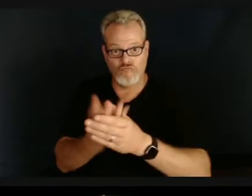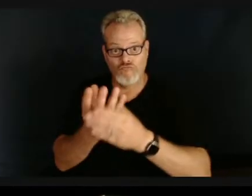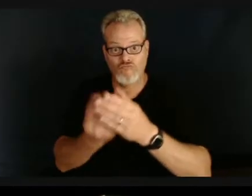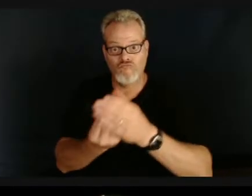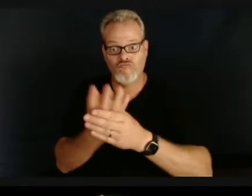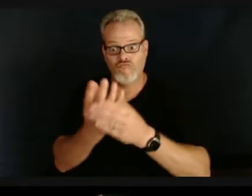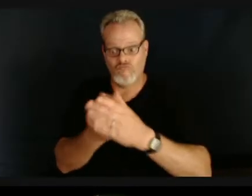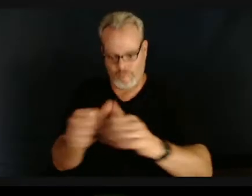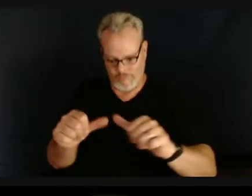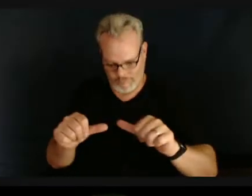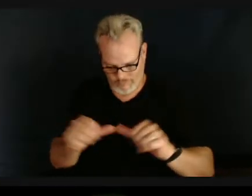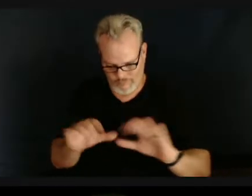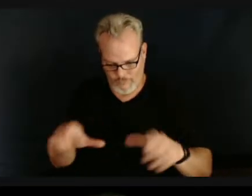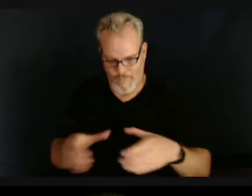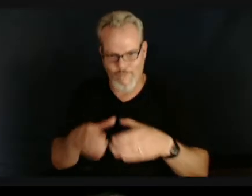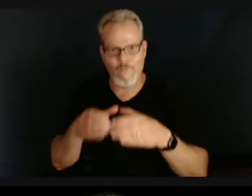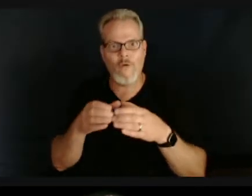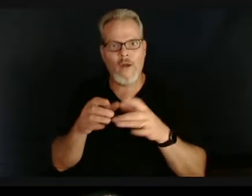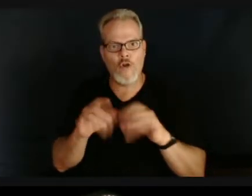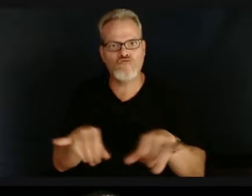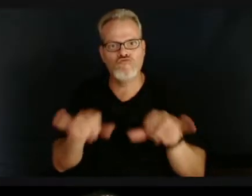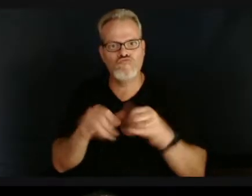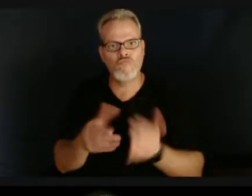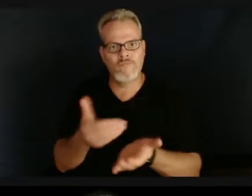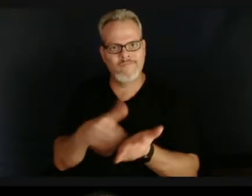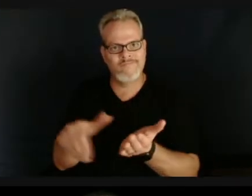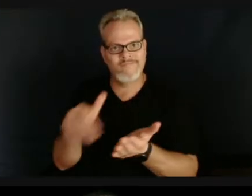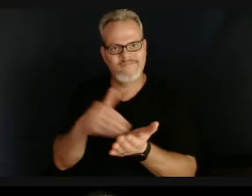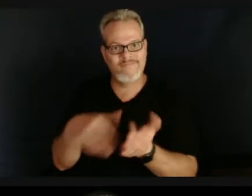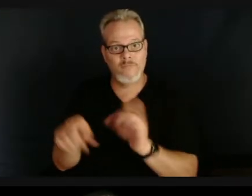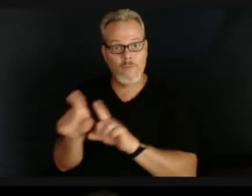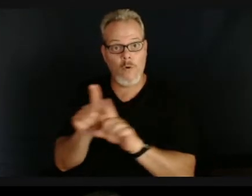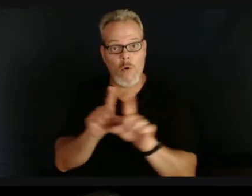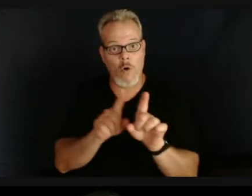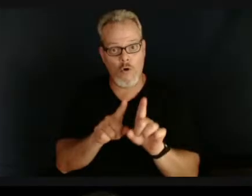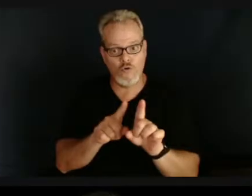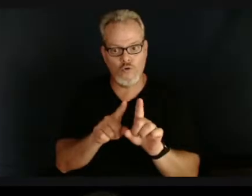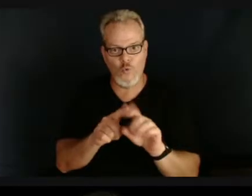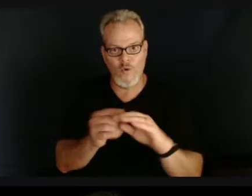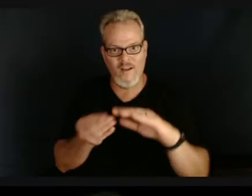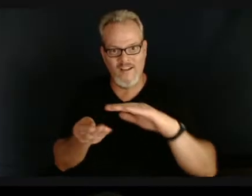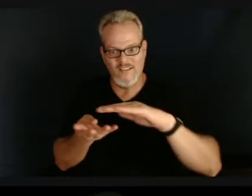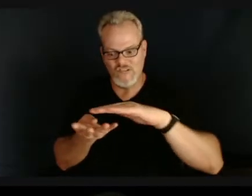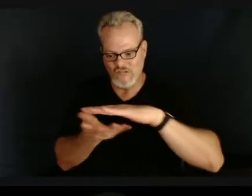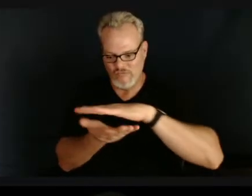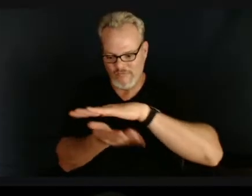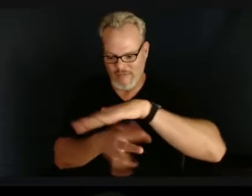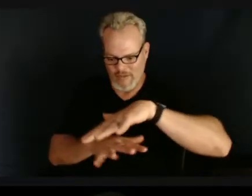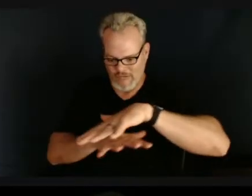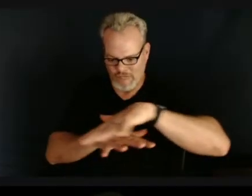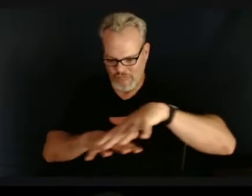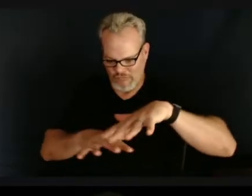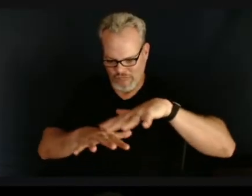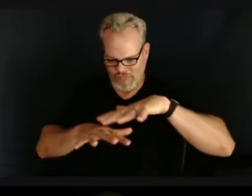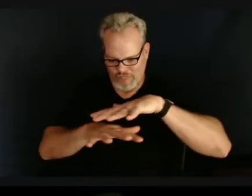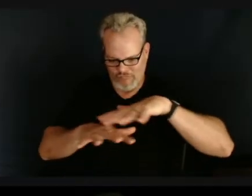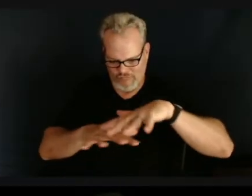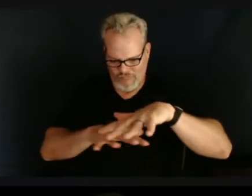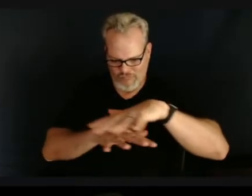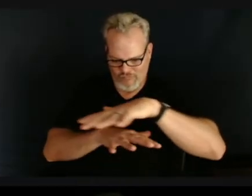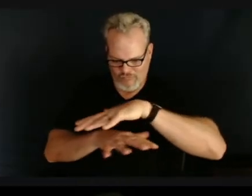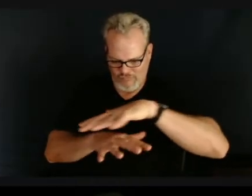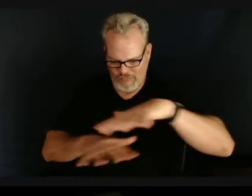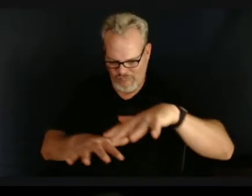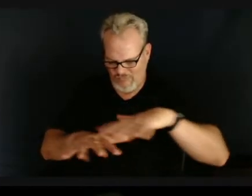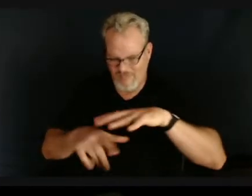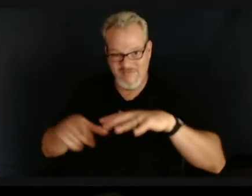a regular interval, more or less, and also to fill up any space made by the South Flank moving out of the way. Right? So the more the South Flank